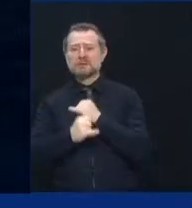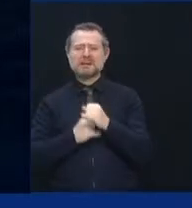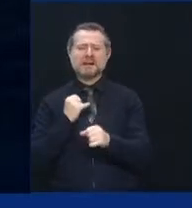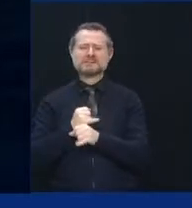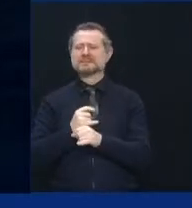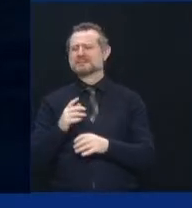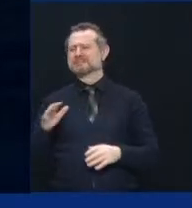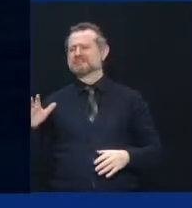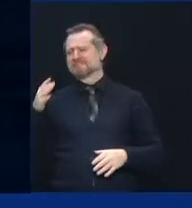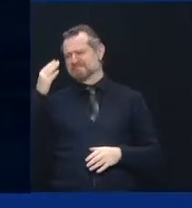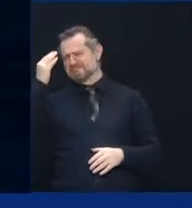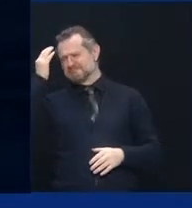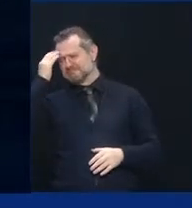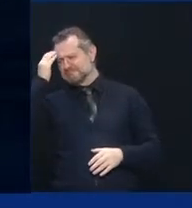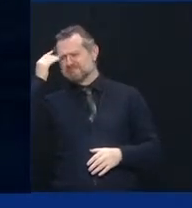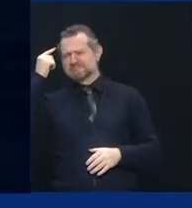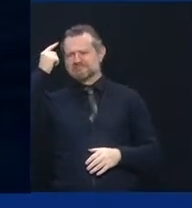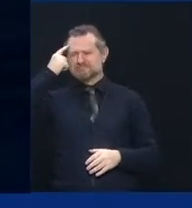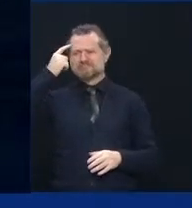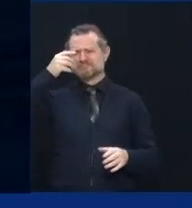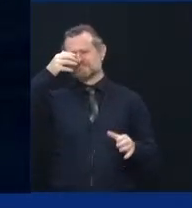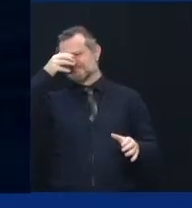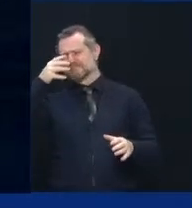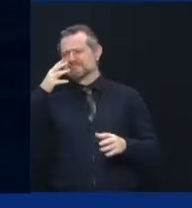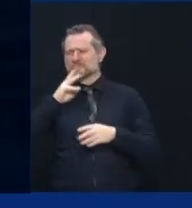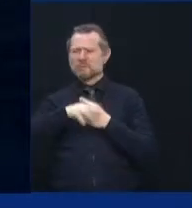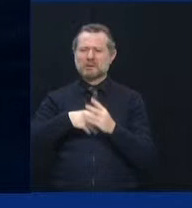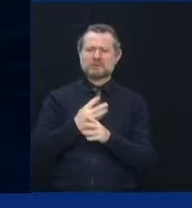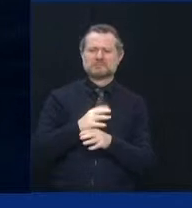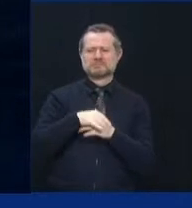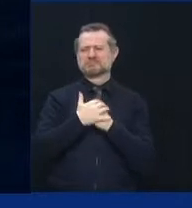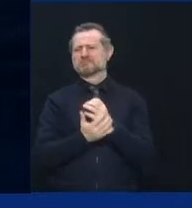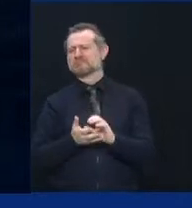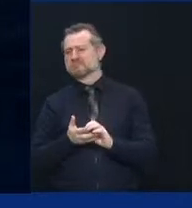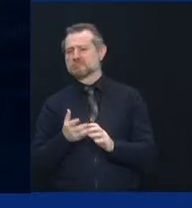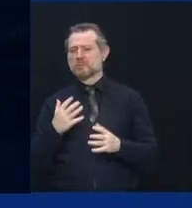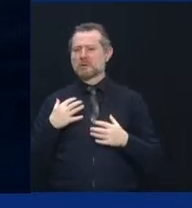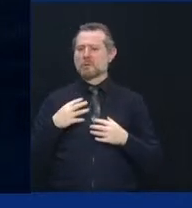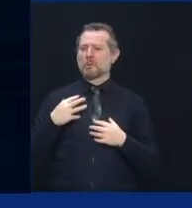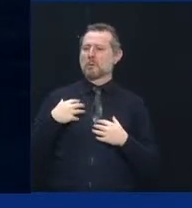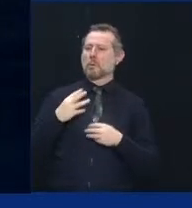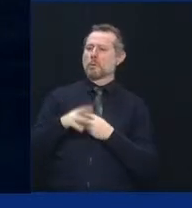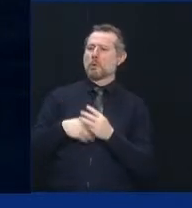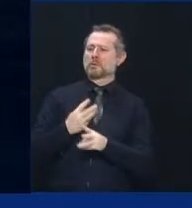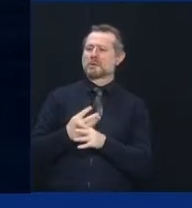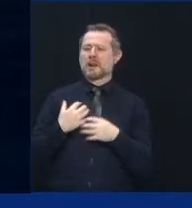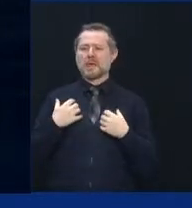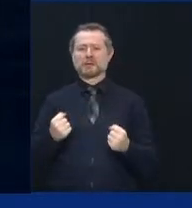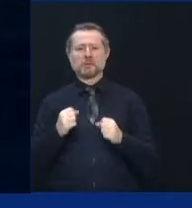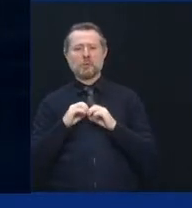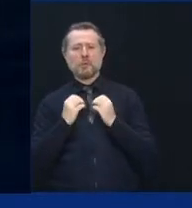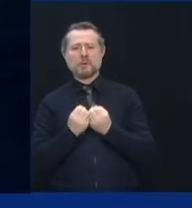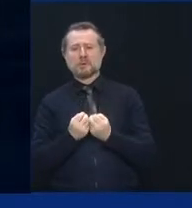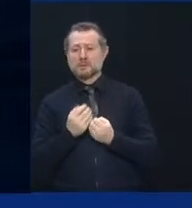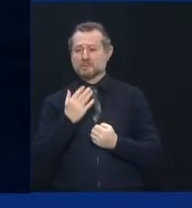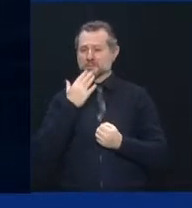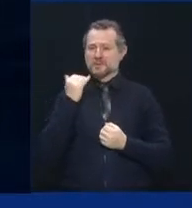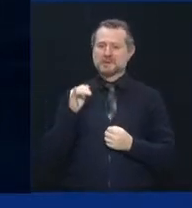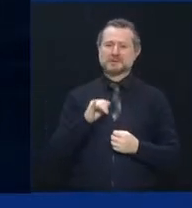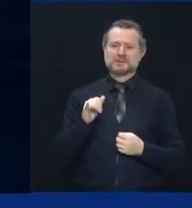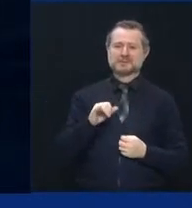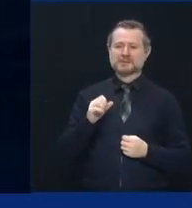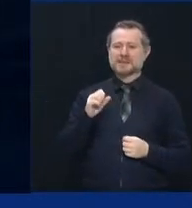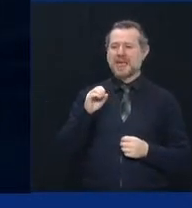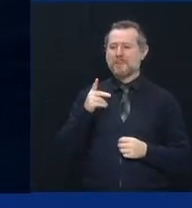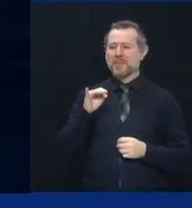globe, from World Health Organization to the best epidemiologists, all the talking heads you see